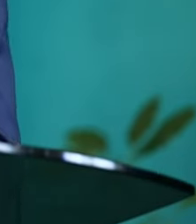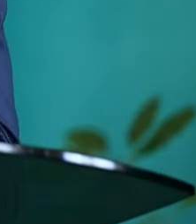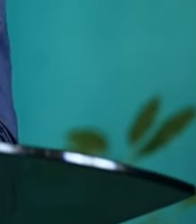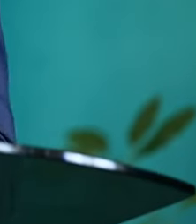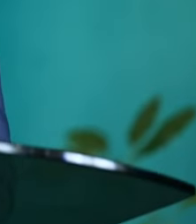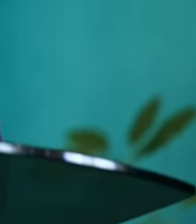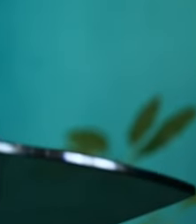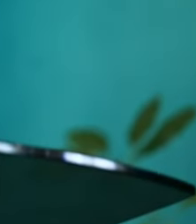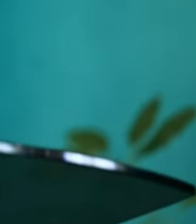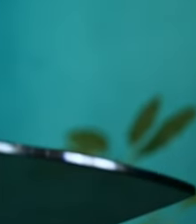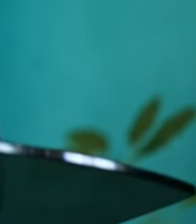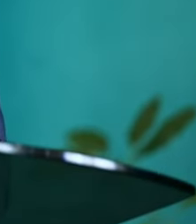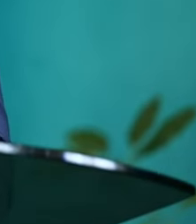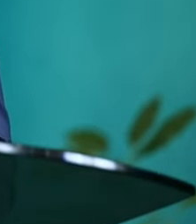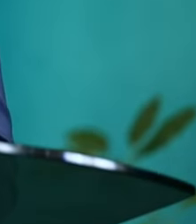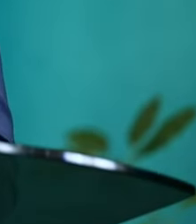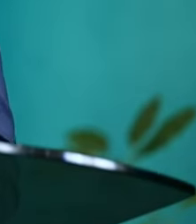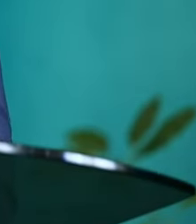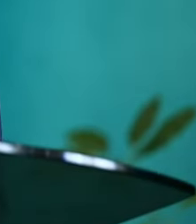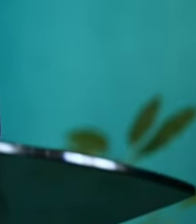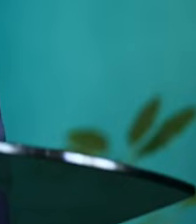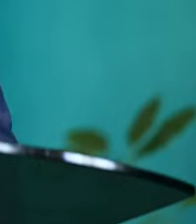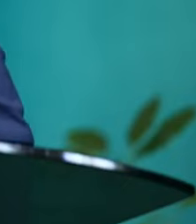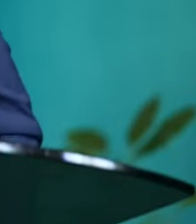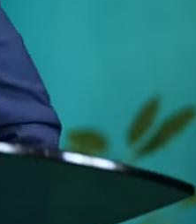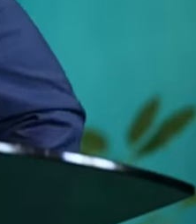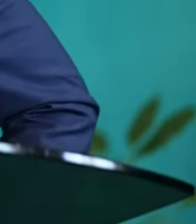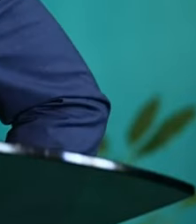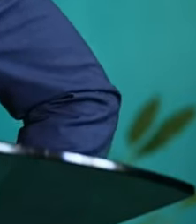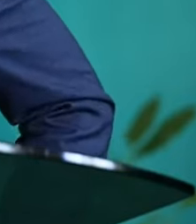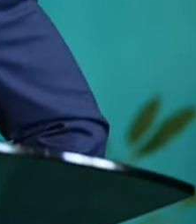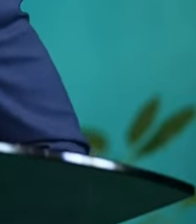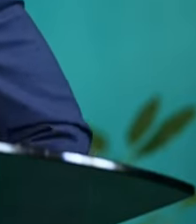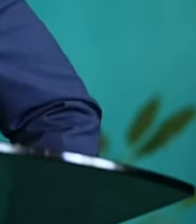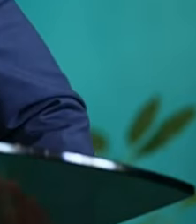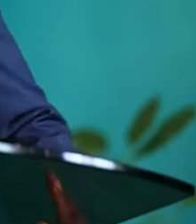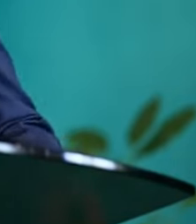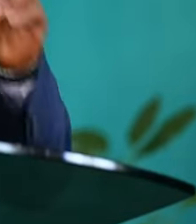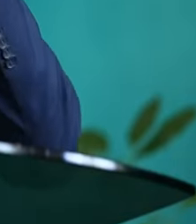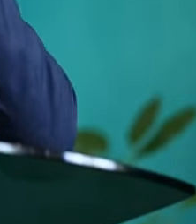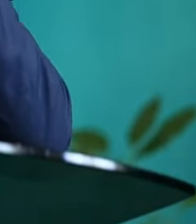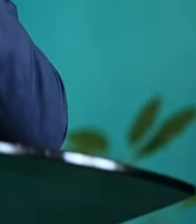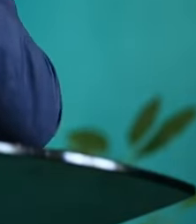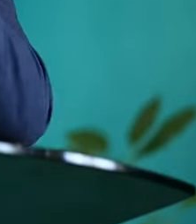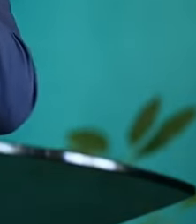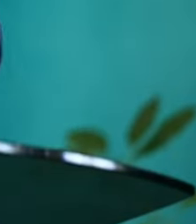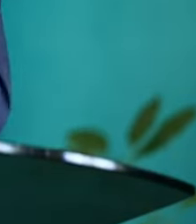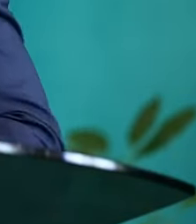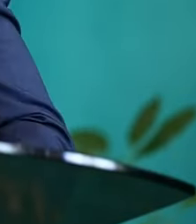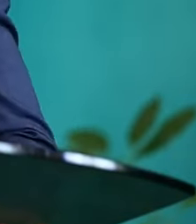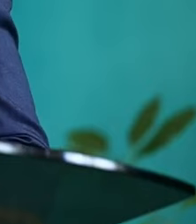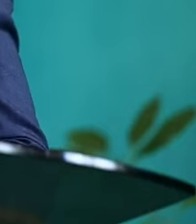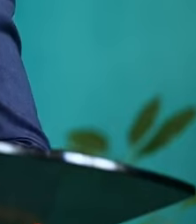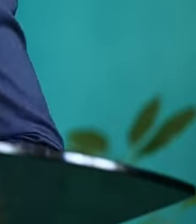This is none other than the house of God. This is the gate of